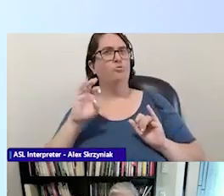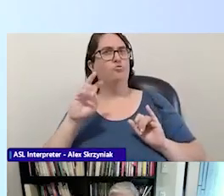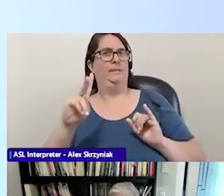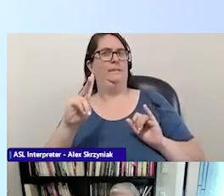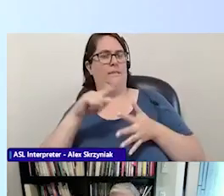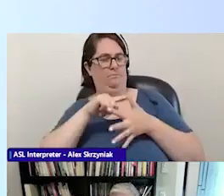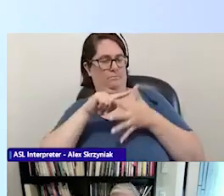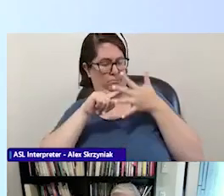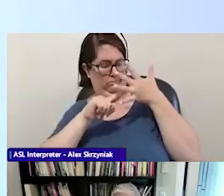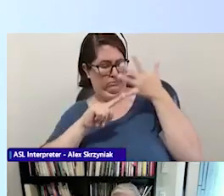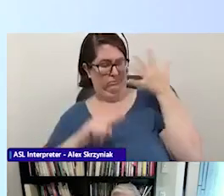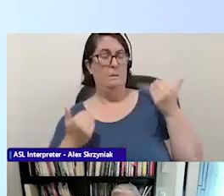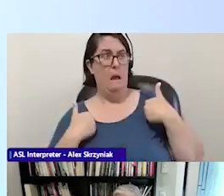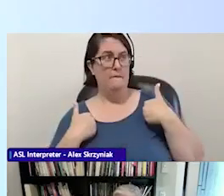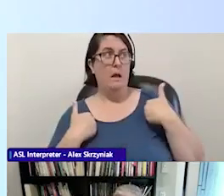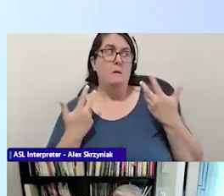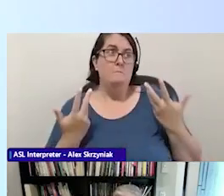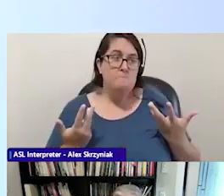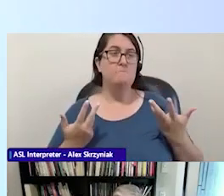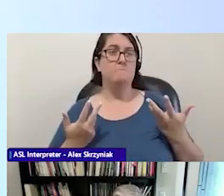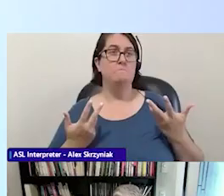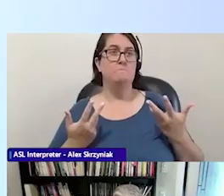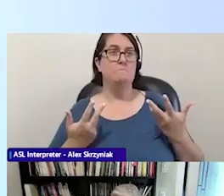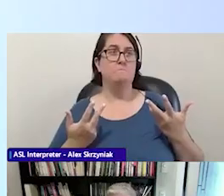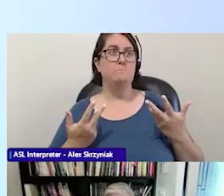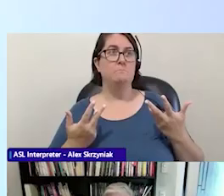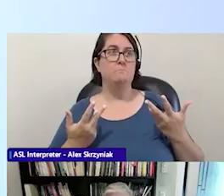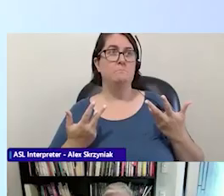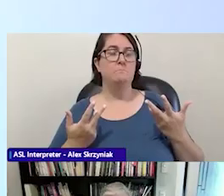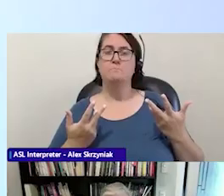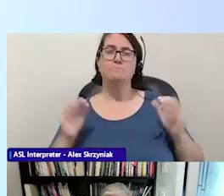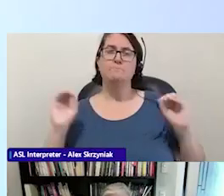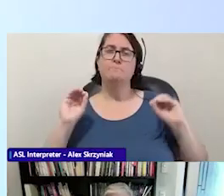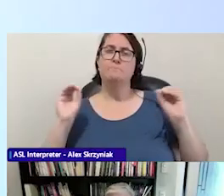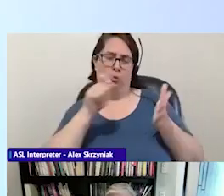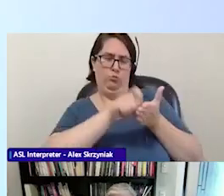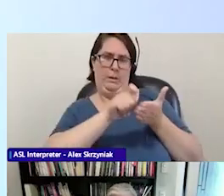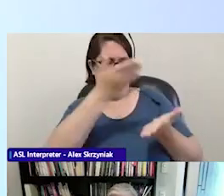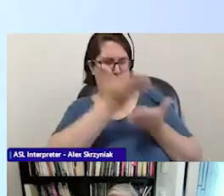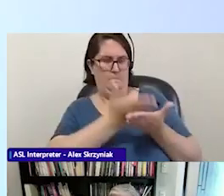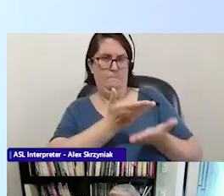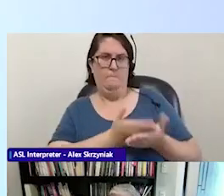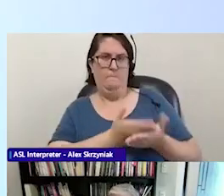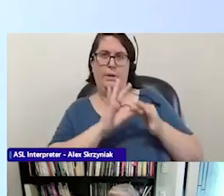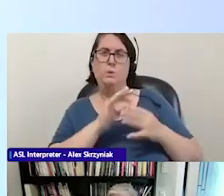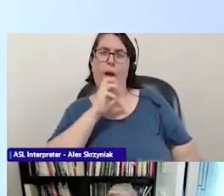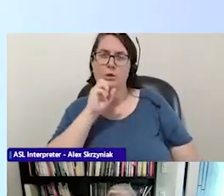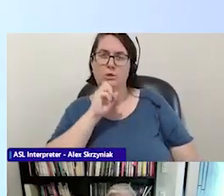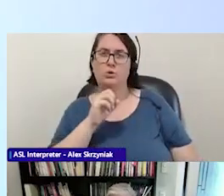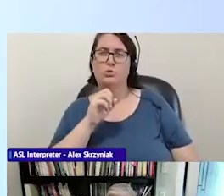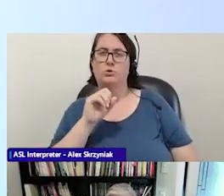might say, nothing really had been written about elder abuse in the